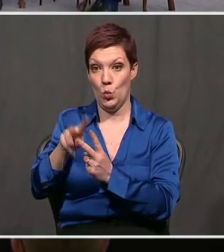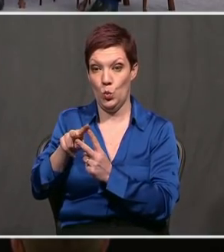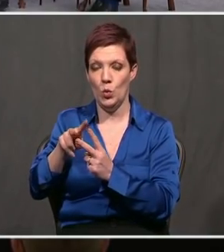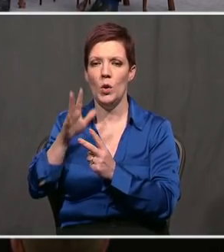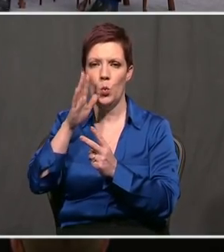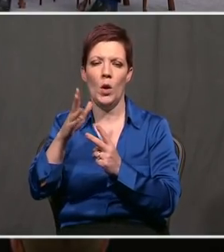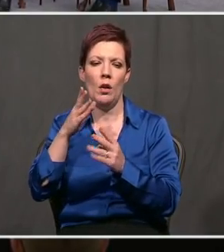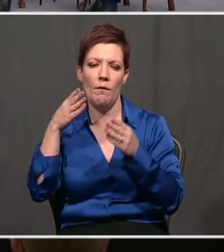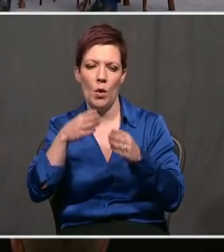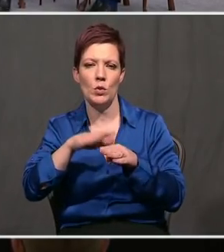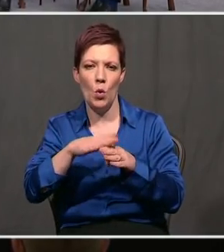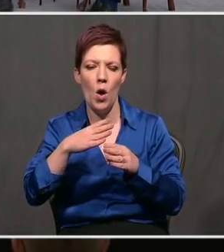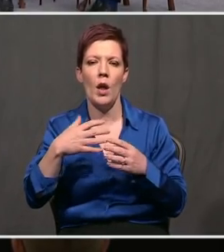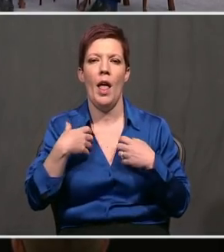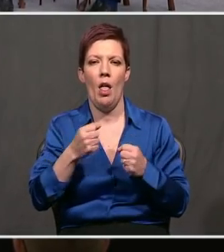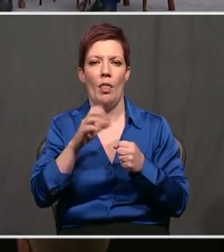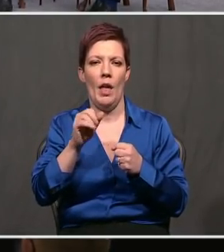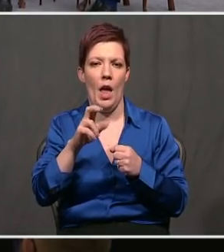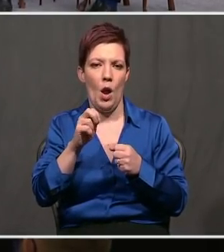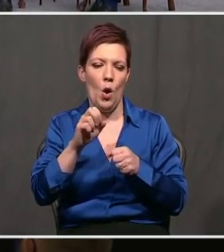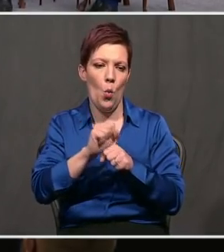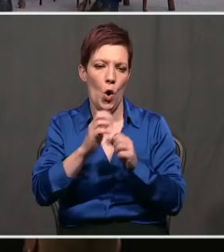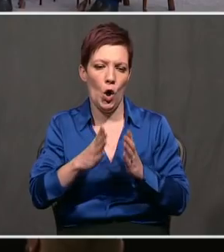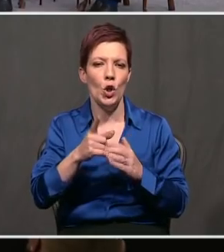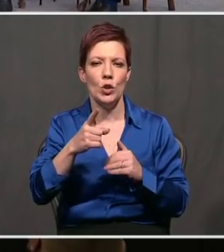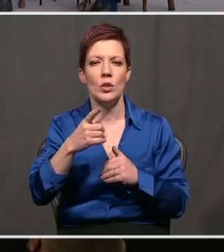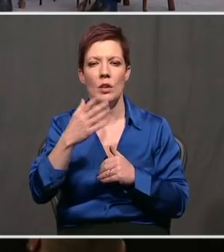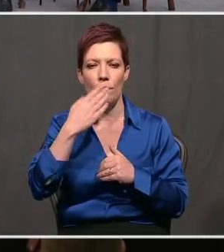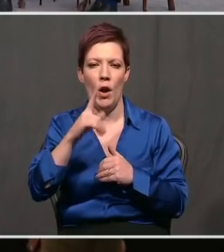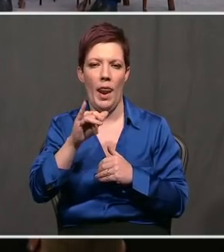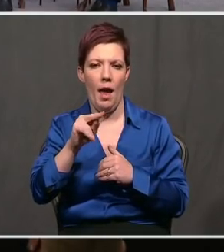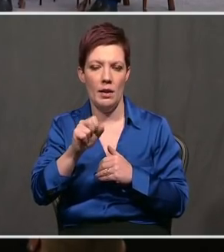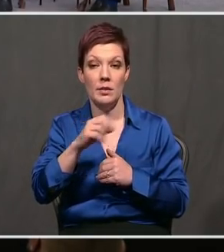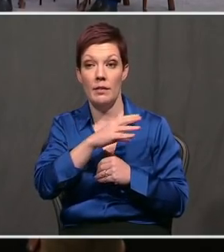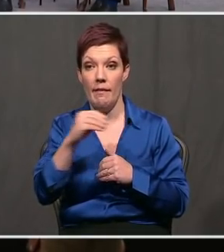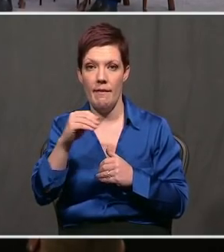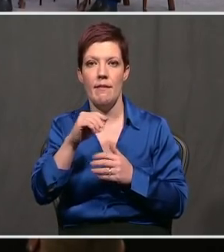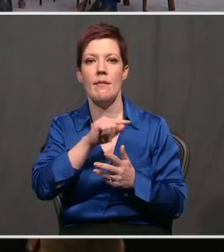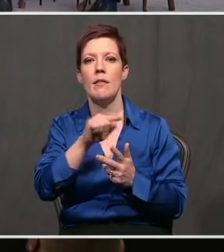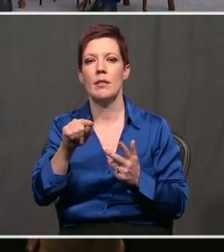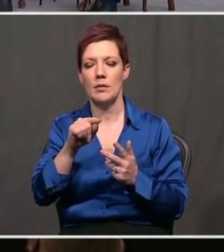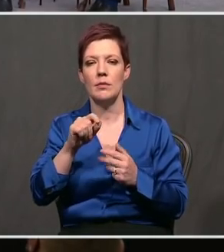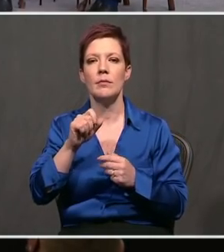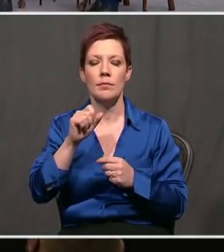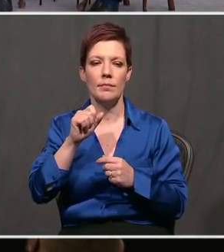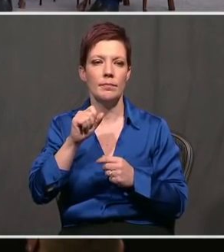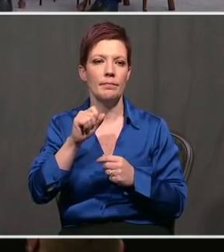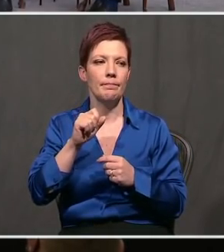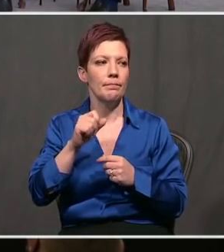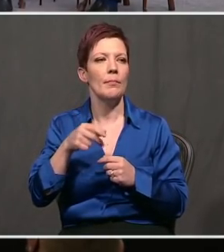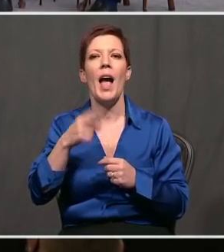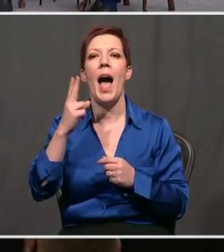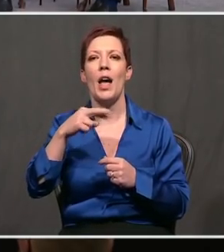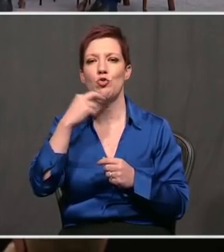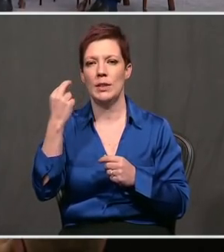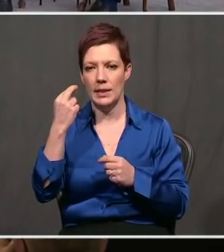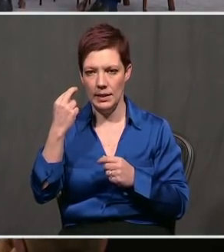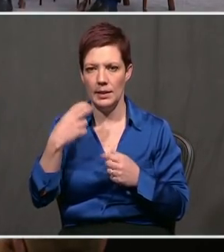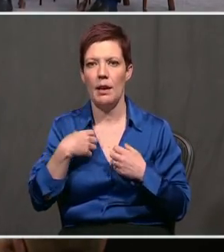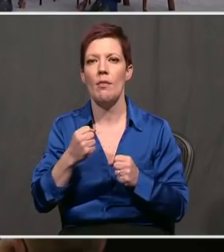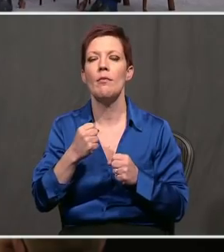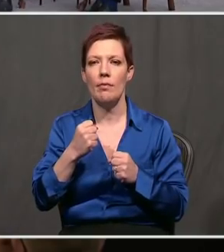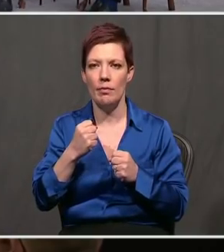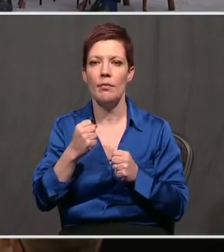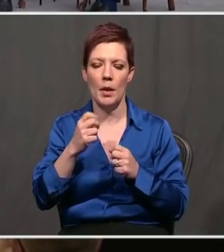healthcare workers. Well, I hope you've seen from this panel just how deeply engaged our nation's governors are